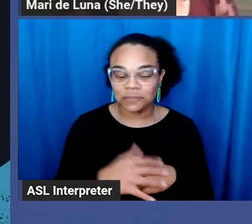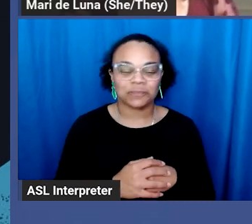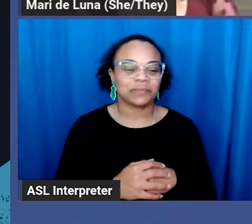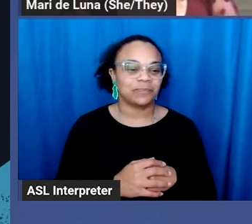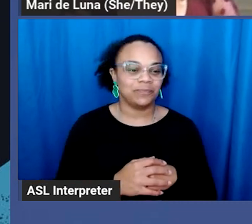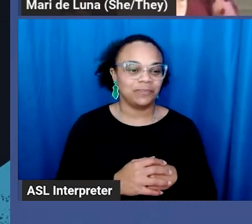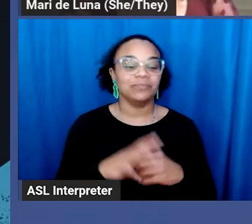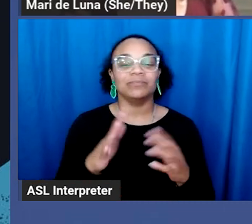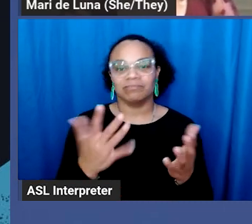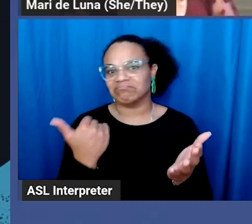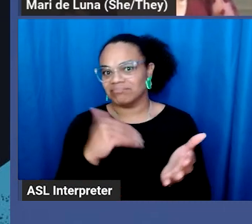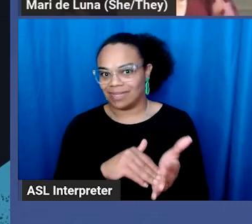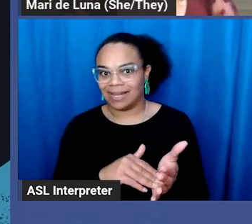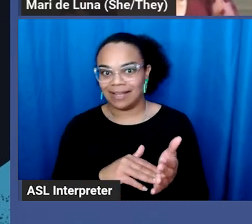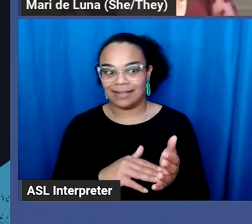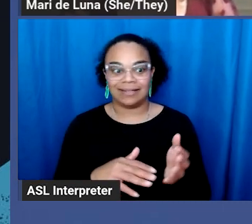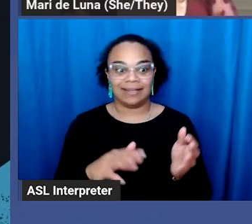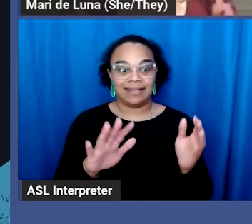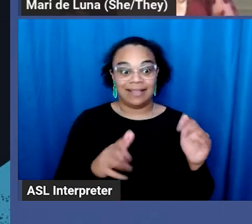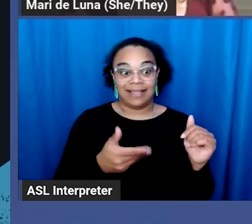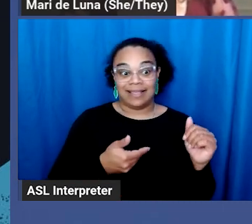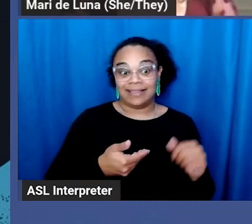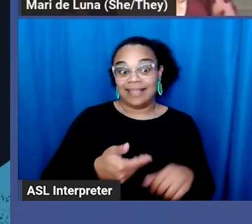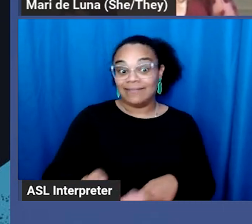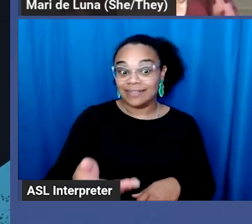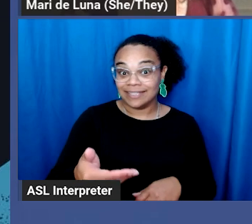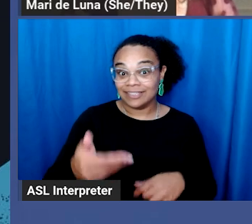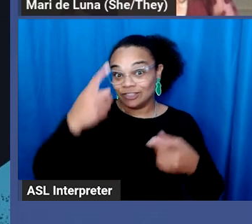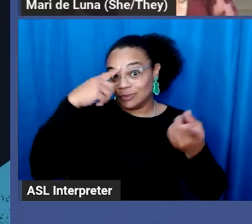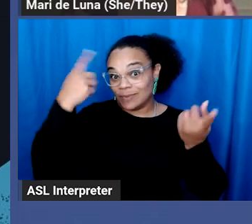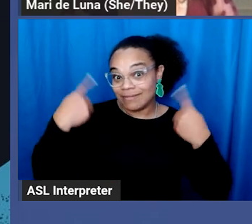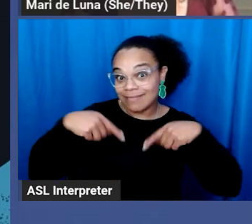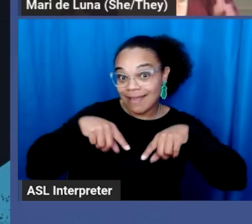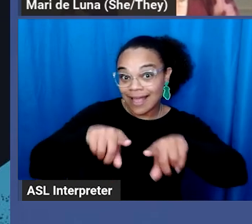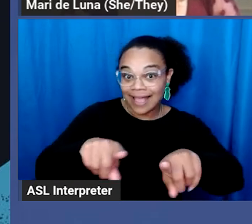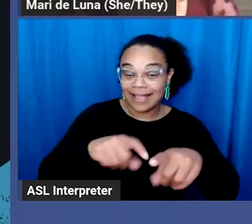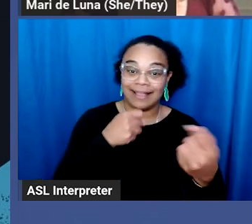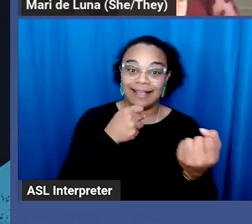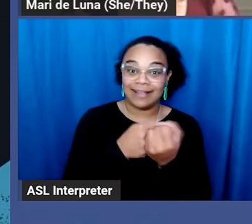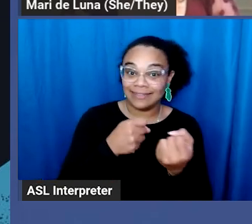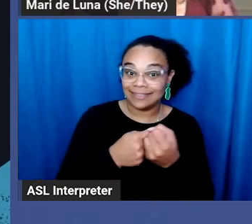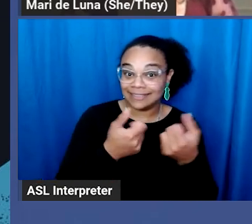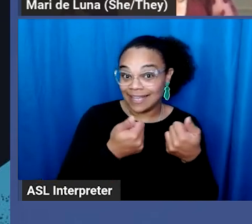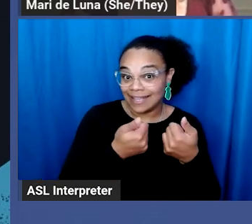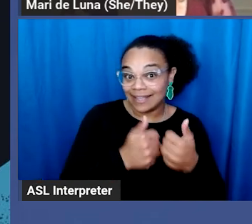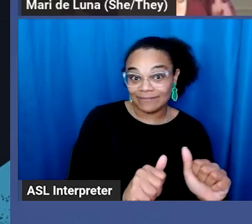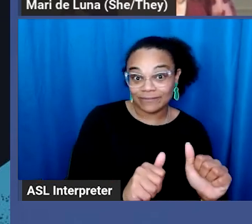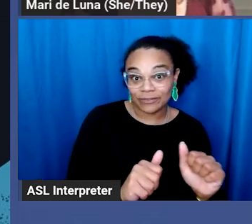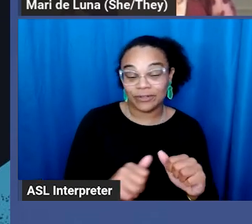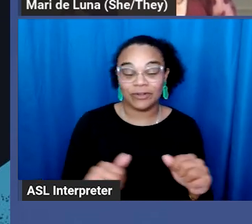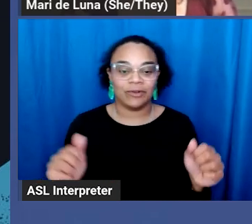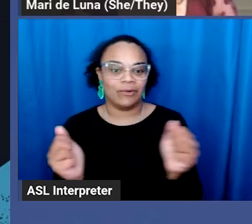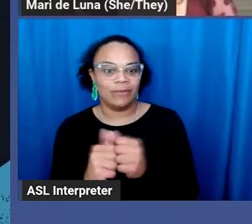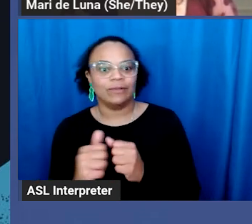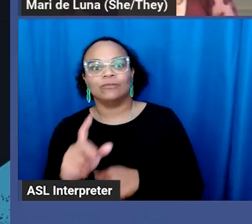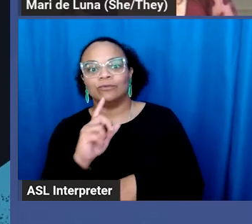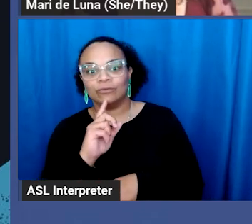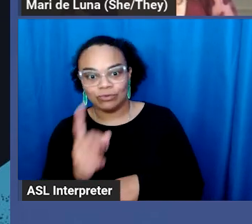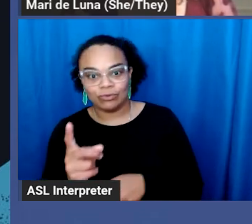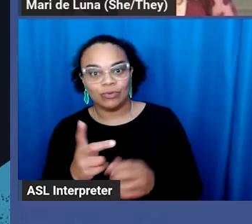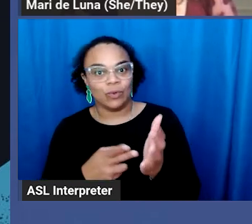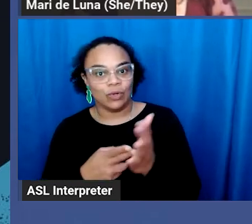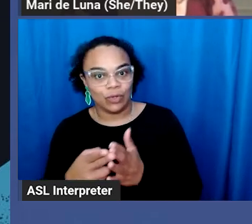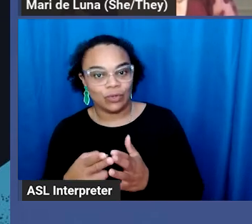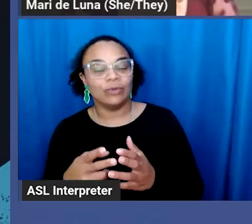And so, again, like the invitation to align advocacy efforts to true nervous